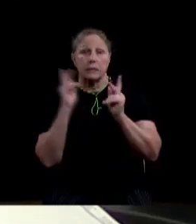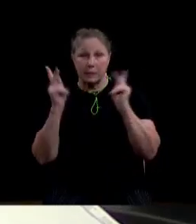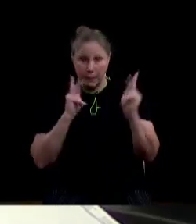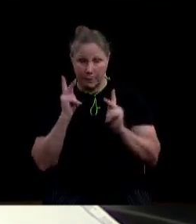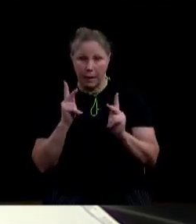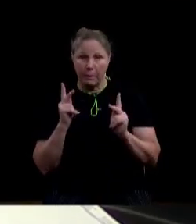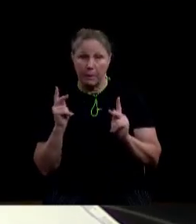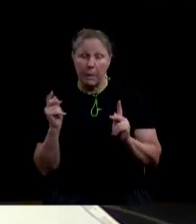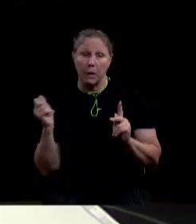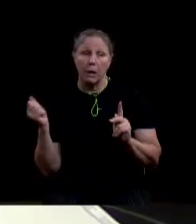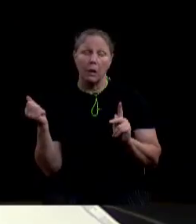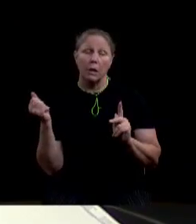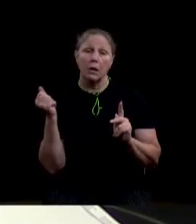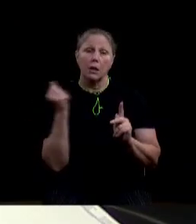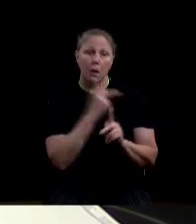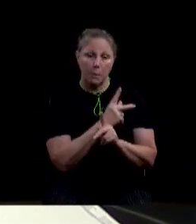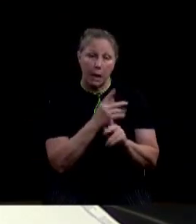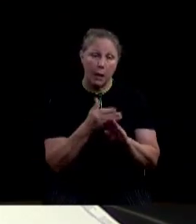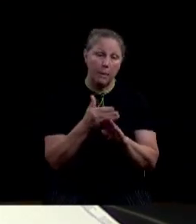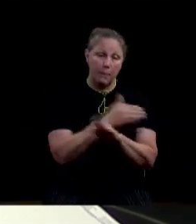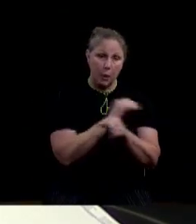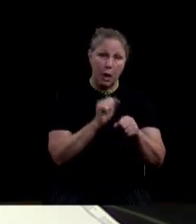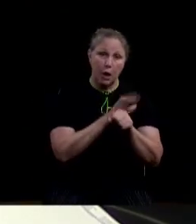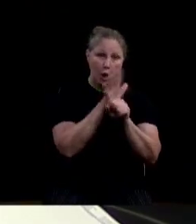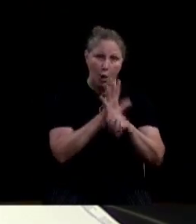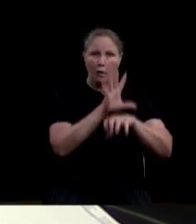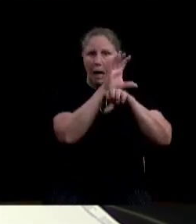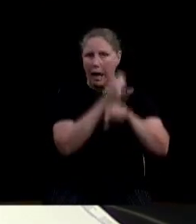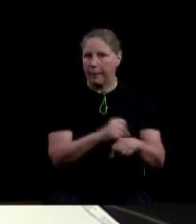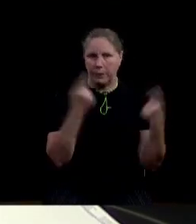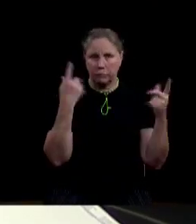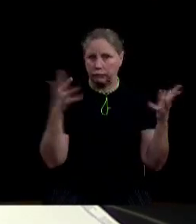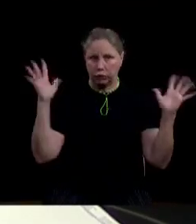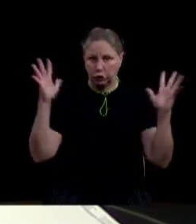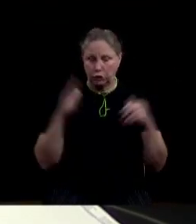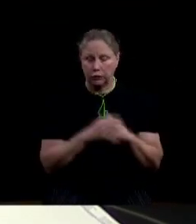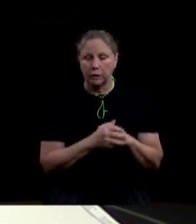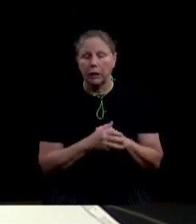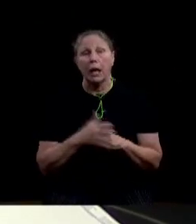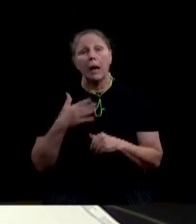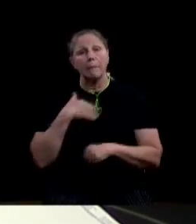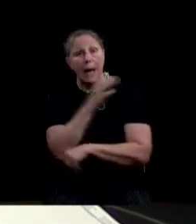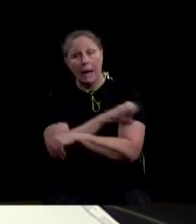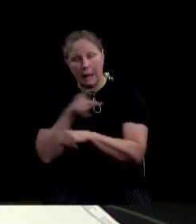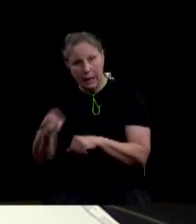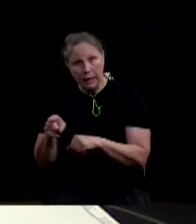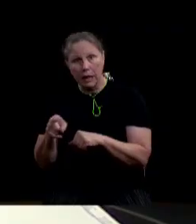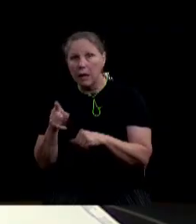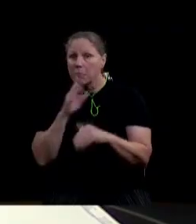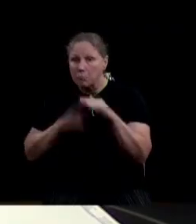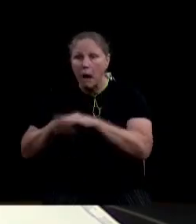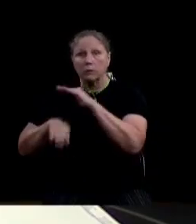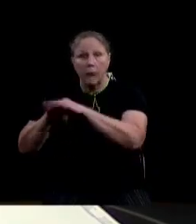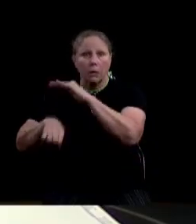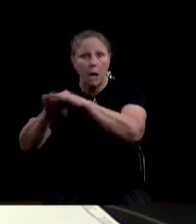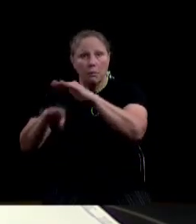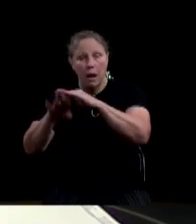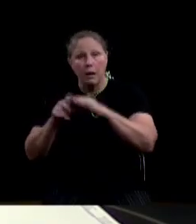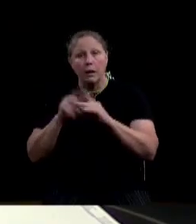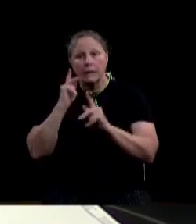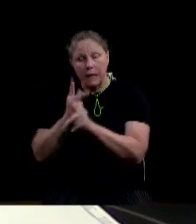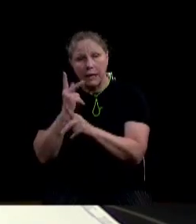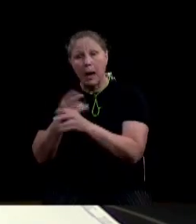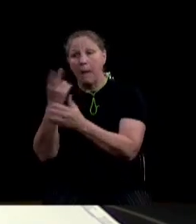ways altogether. Already, my clinic has been pressed to the max this week, trying to take care of both the sick and the well. If